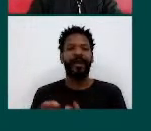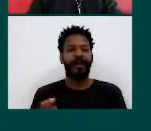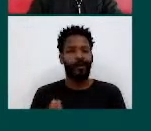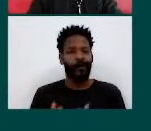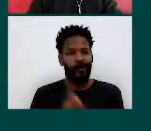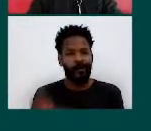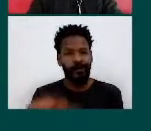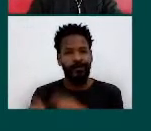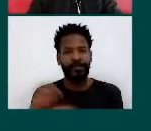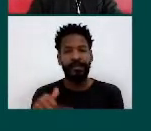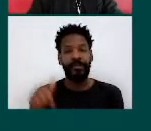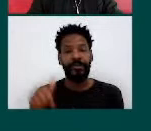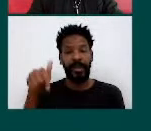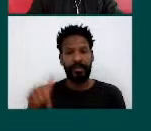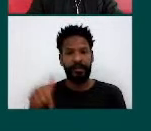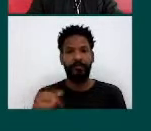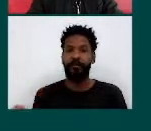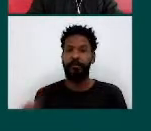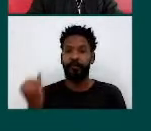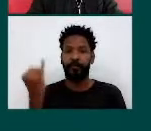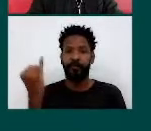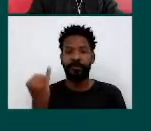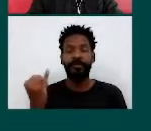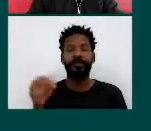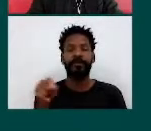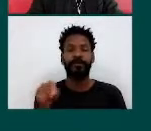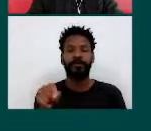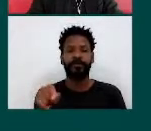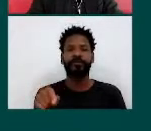company about sustainable energy,